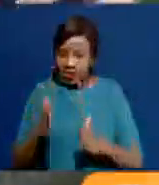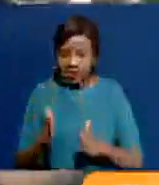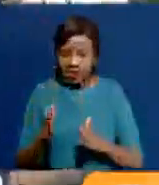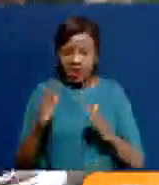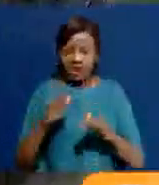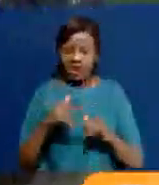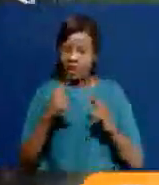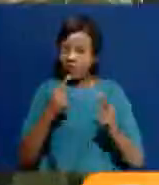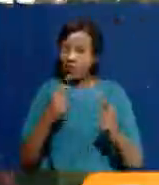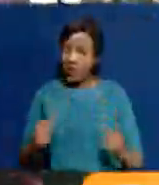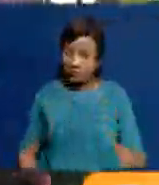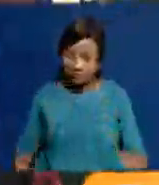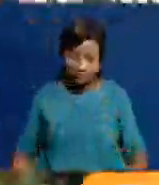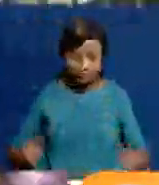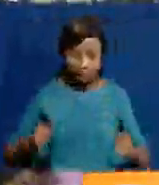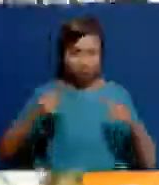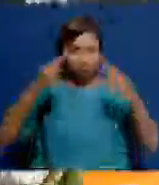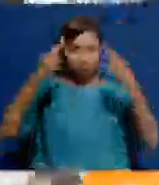sparred chaotic scenes.